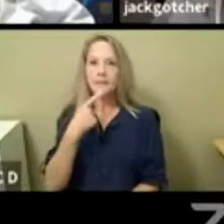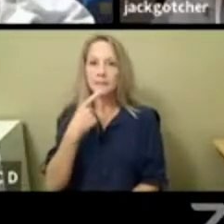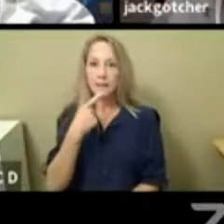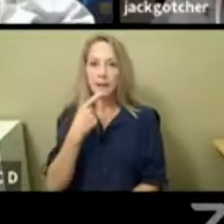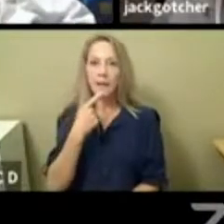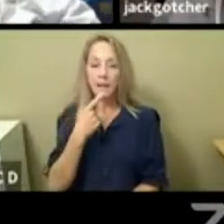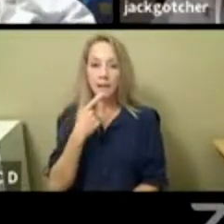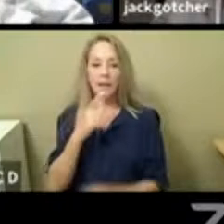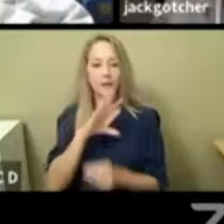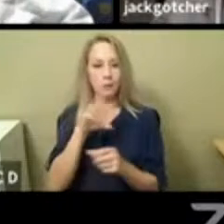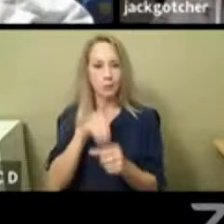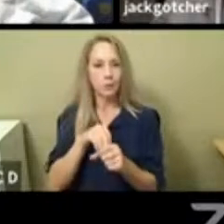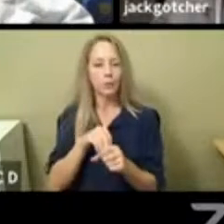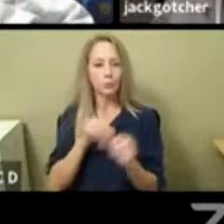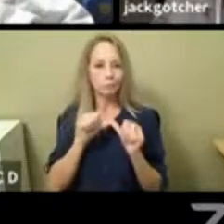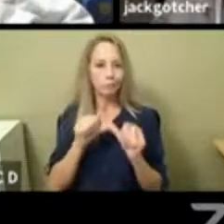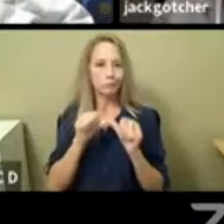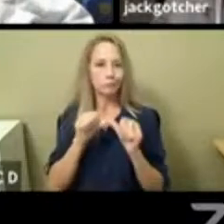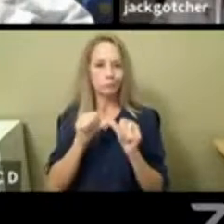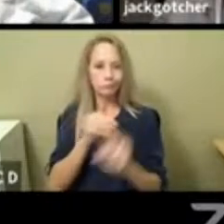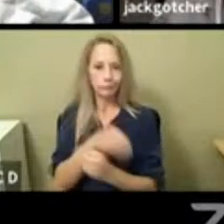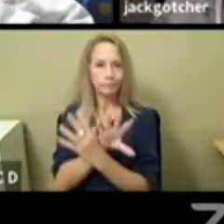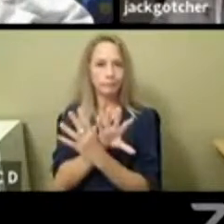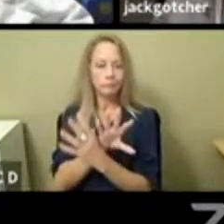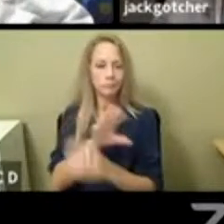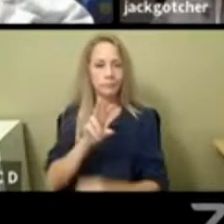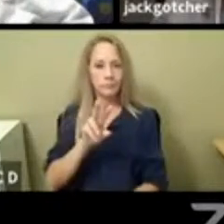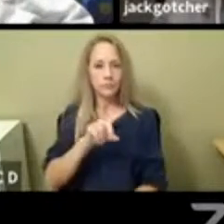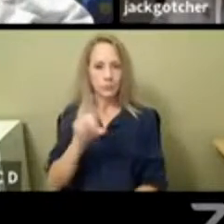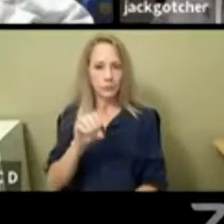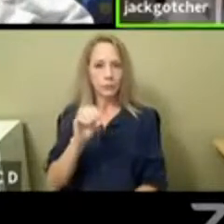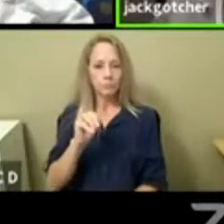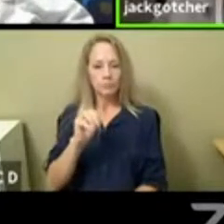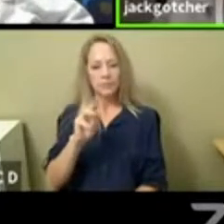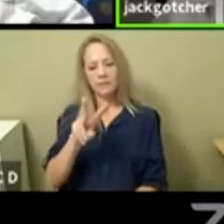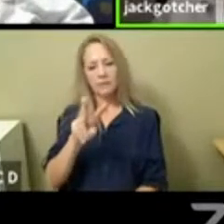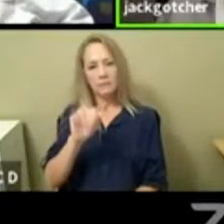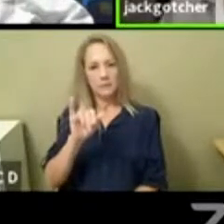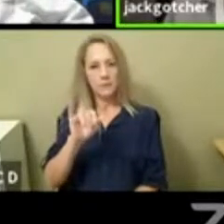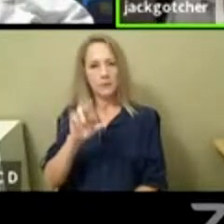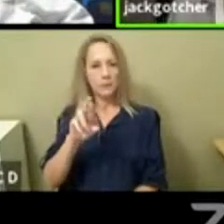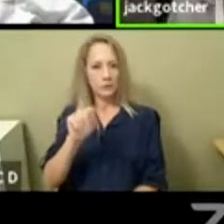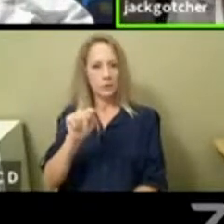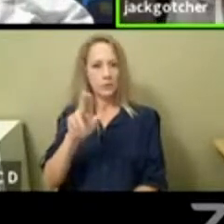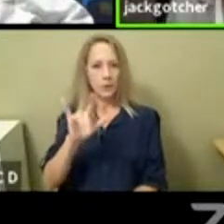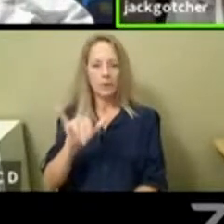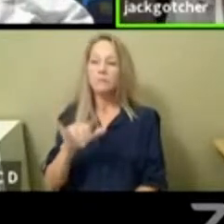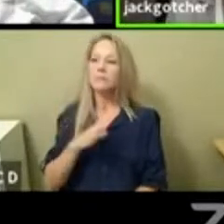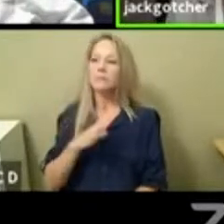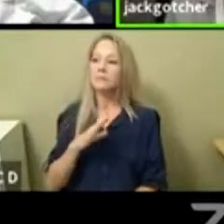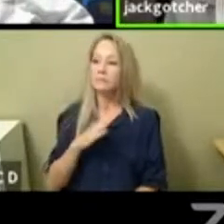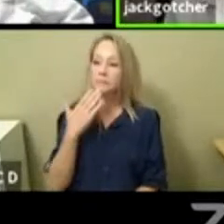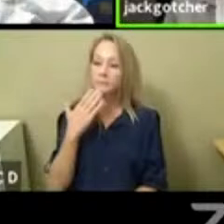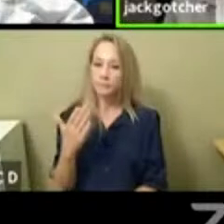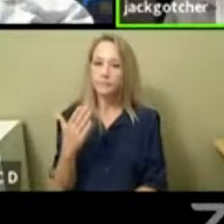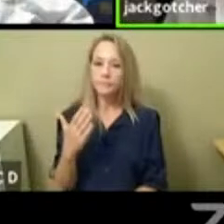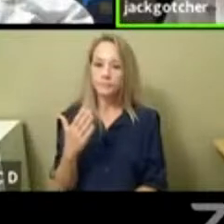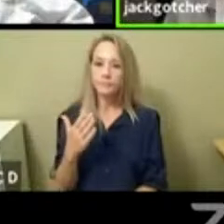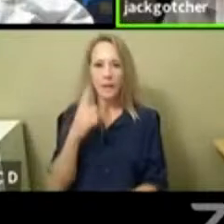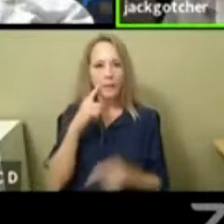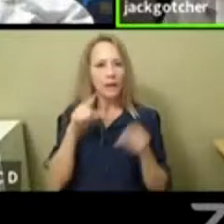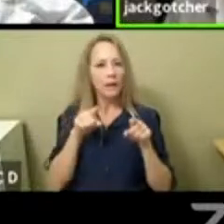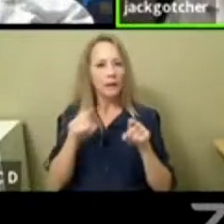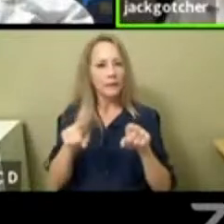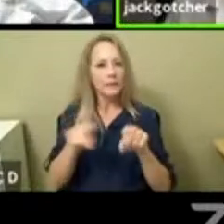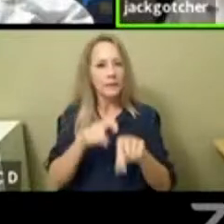also include continuing to meet virtually. Very good. Thanks for that information. I guess that was going on about the time we were starting our